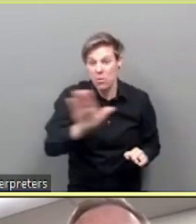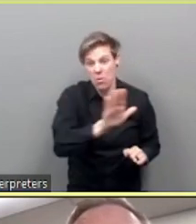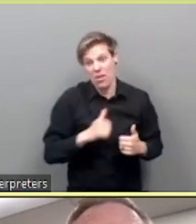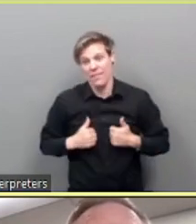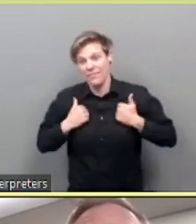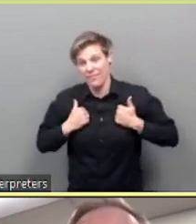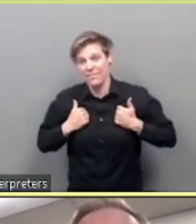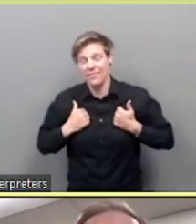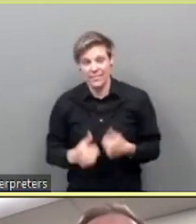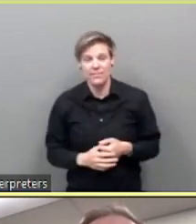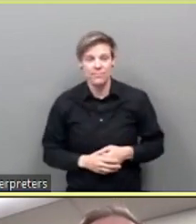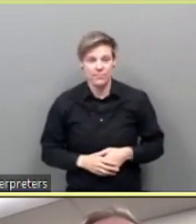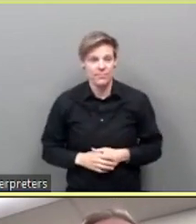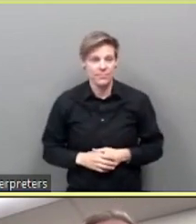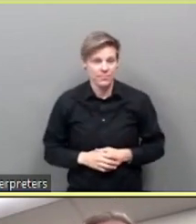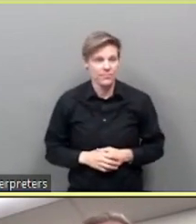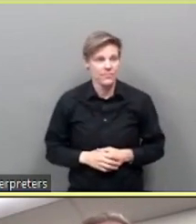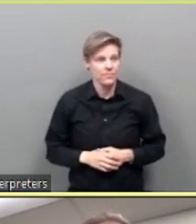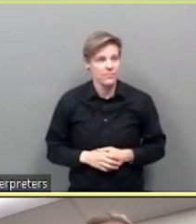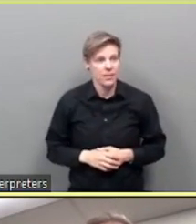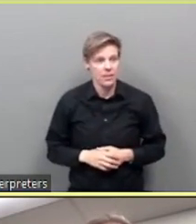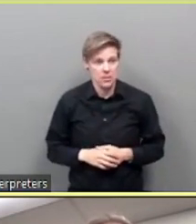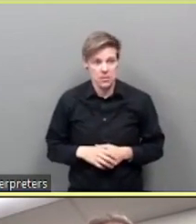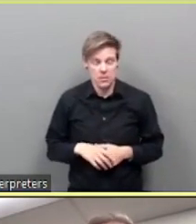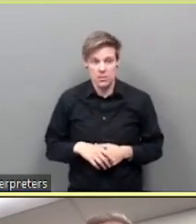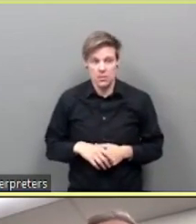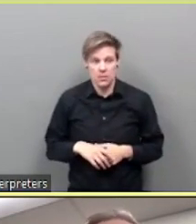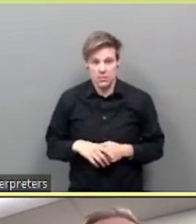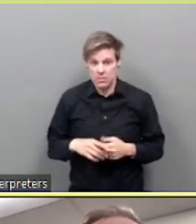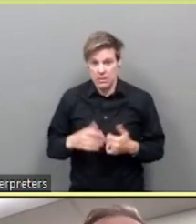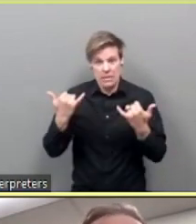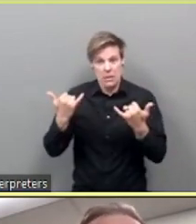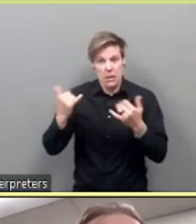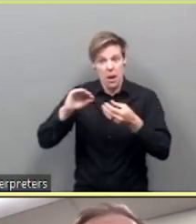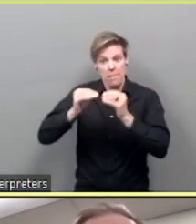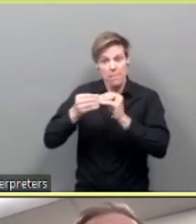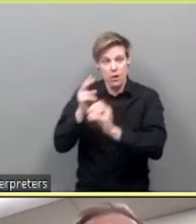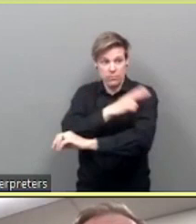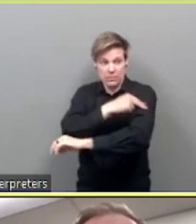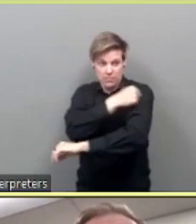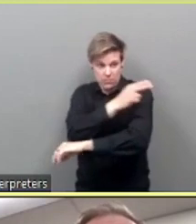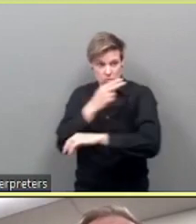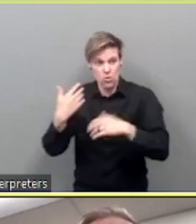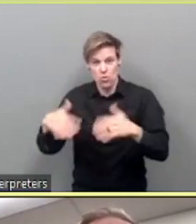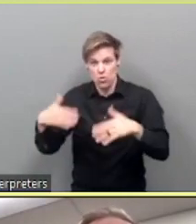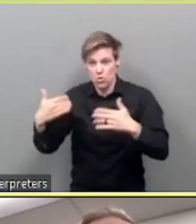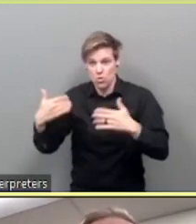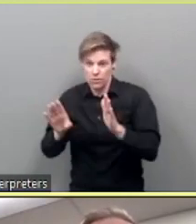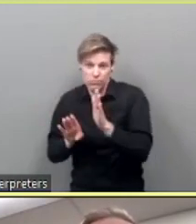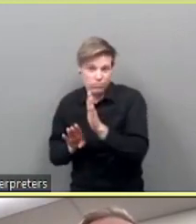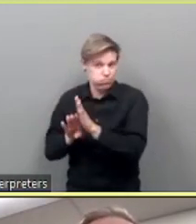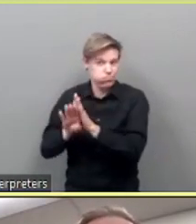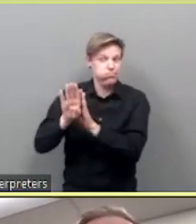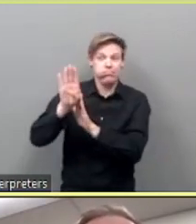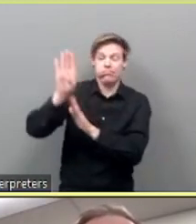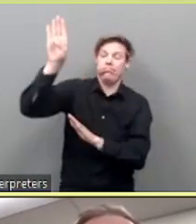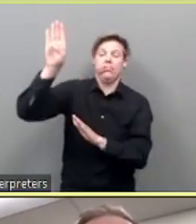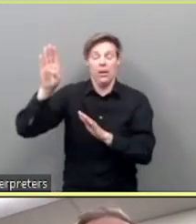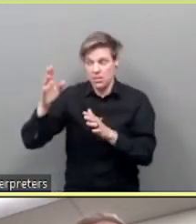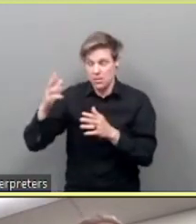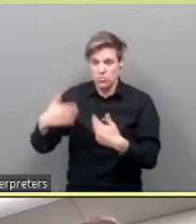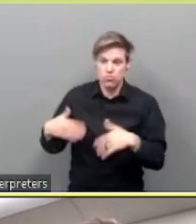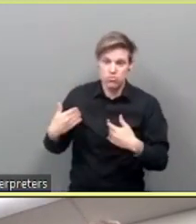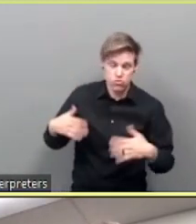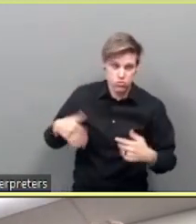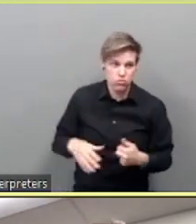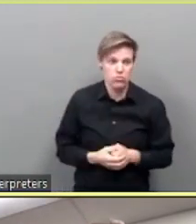the volumes in the hospitals are the highest that any of these people have ever seen in their entire career.